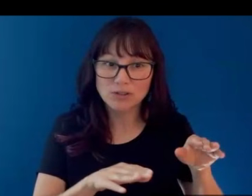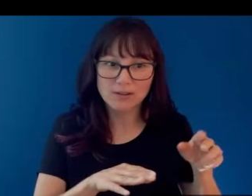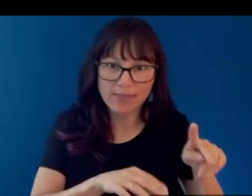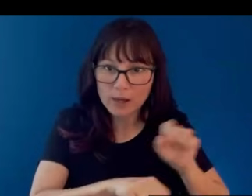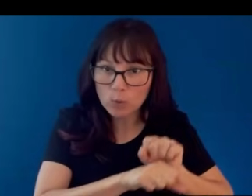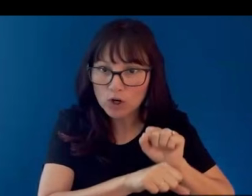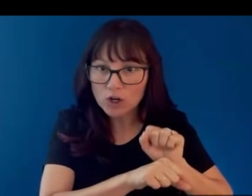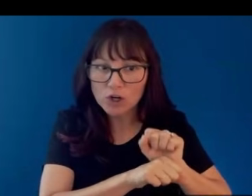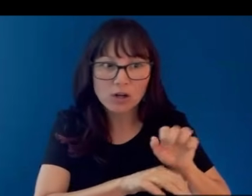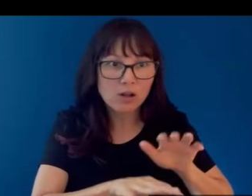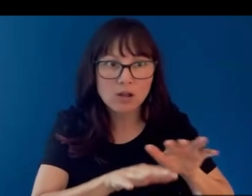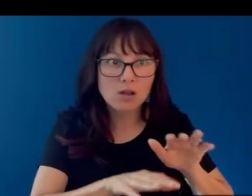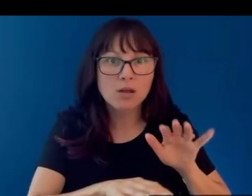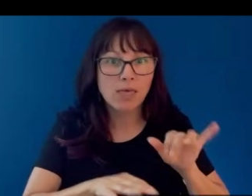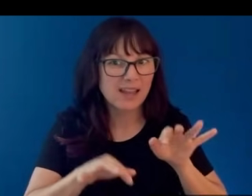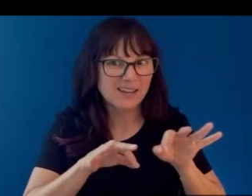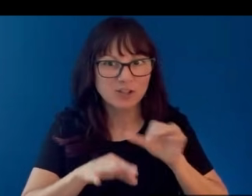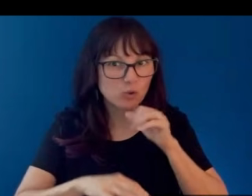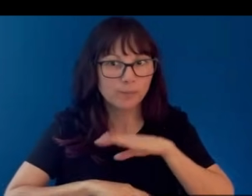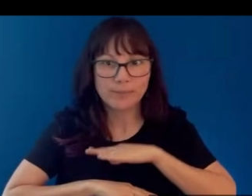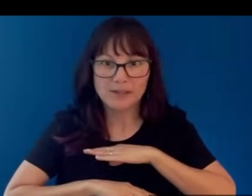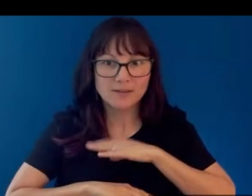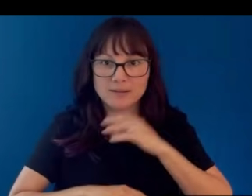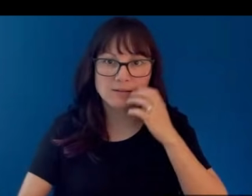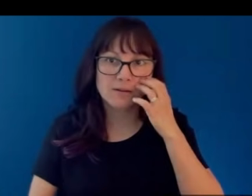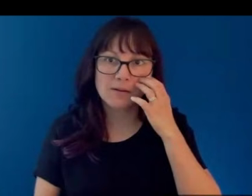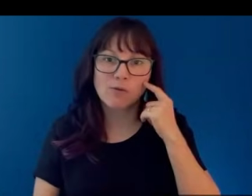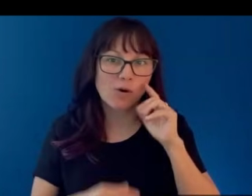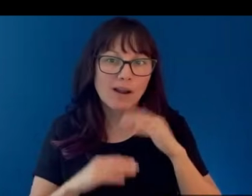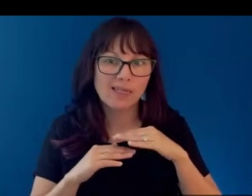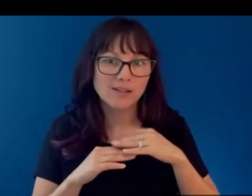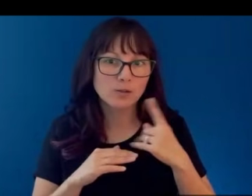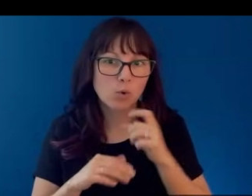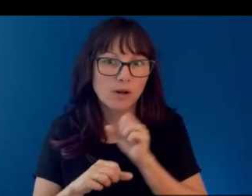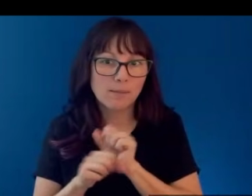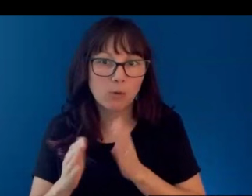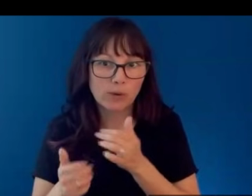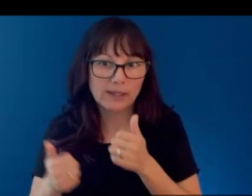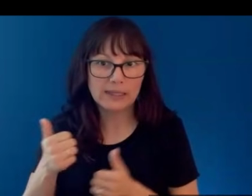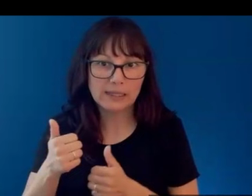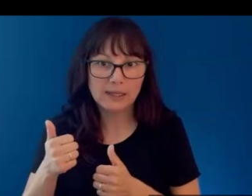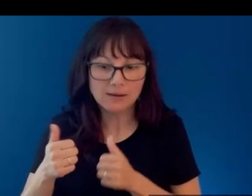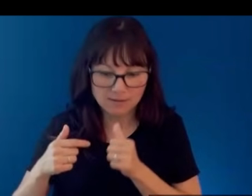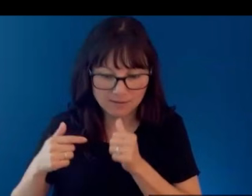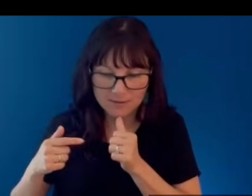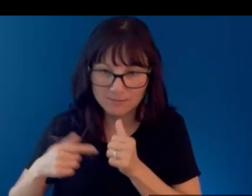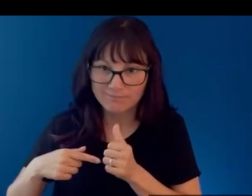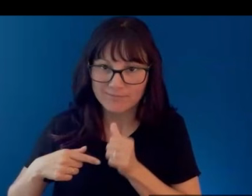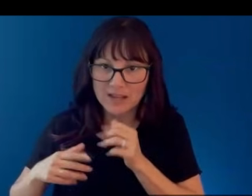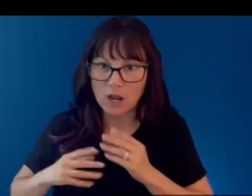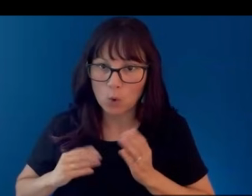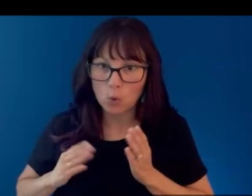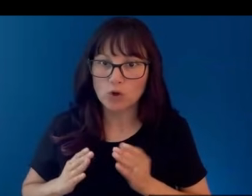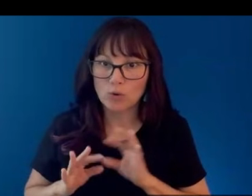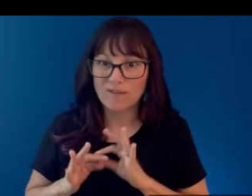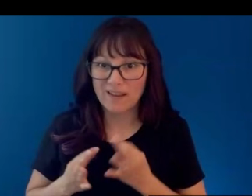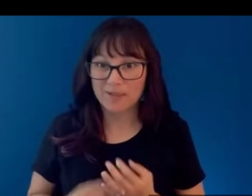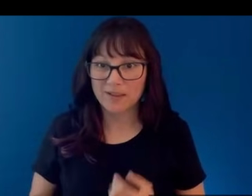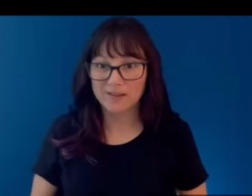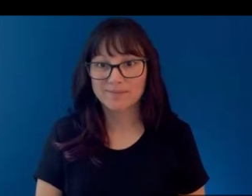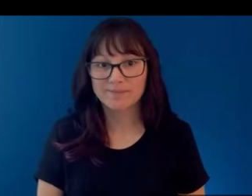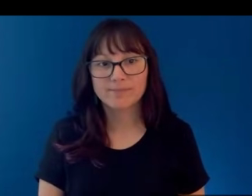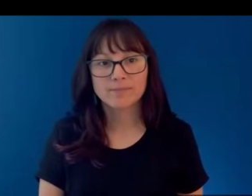They don't meet that definition, of at least one employee who's not an owner or family member.